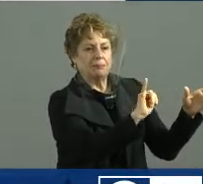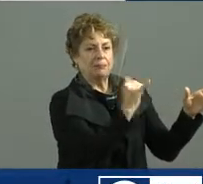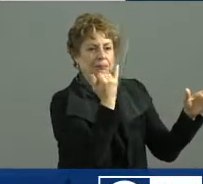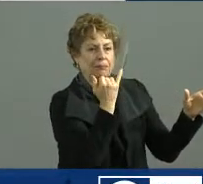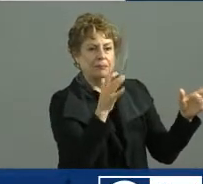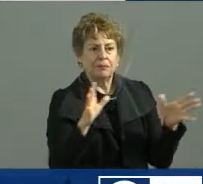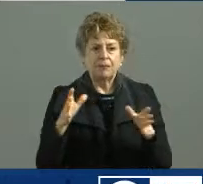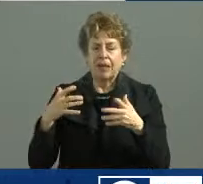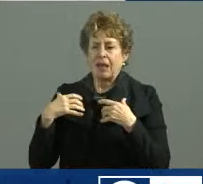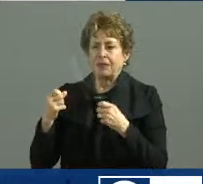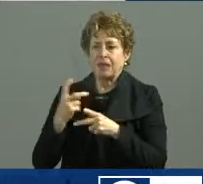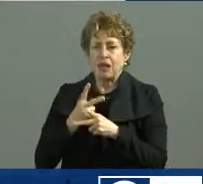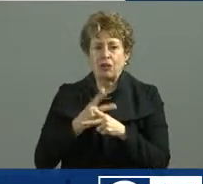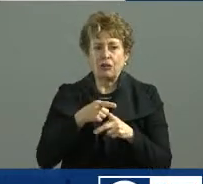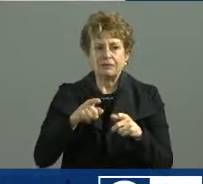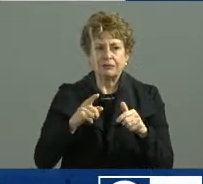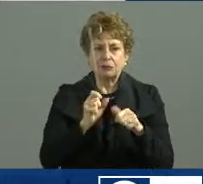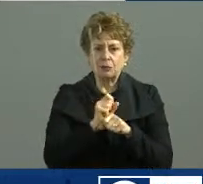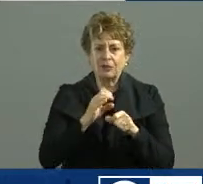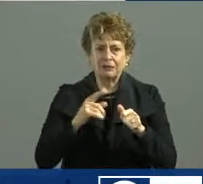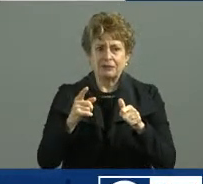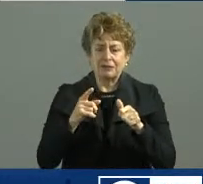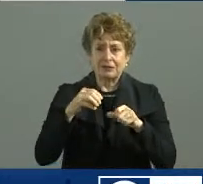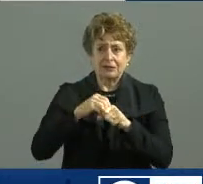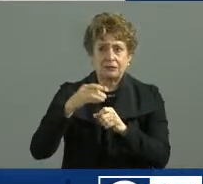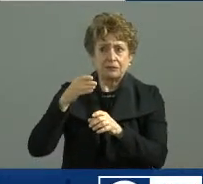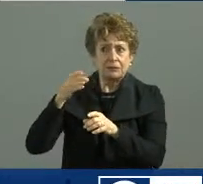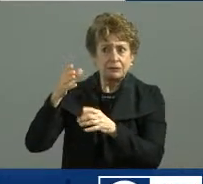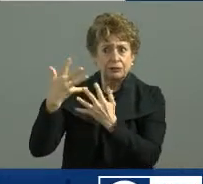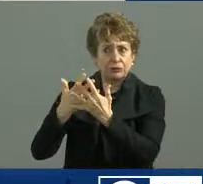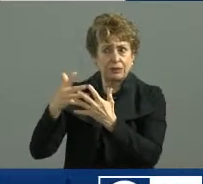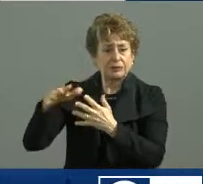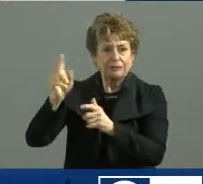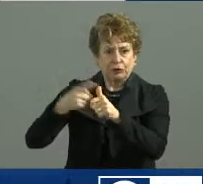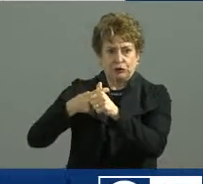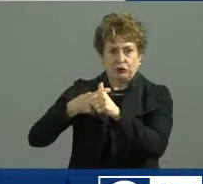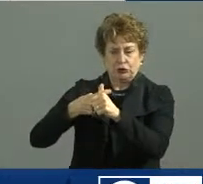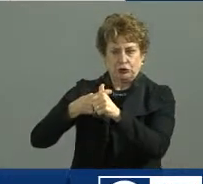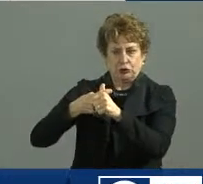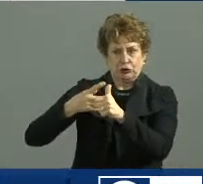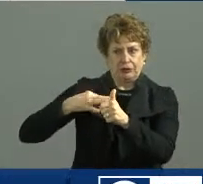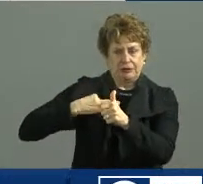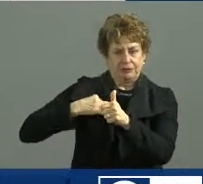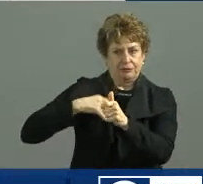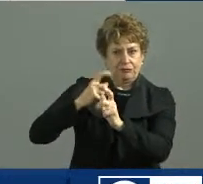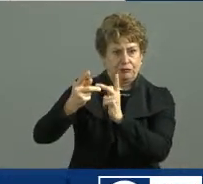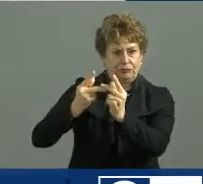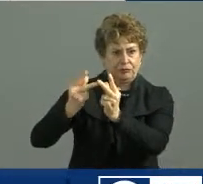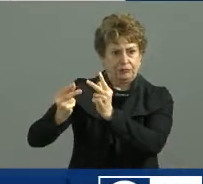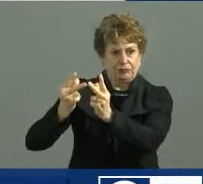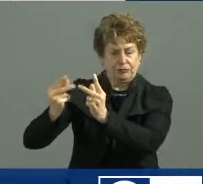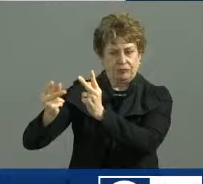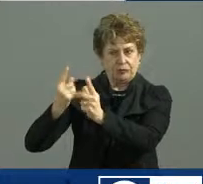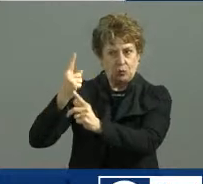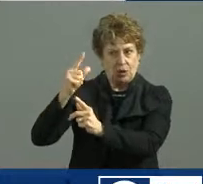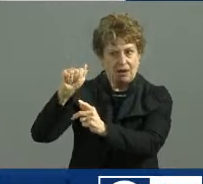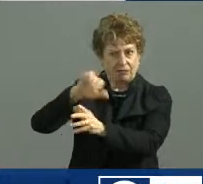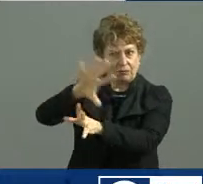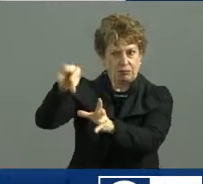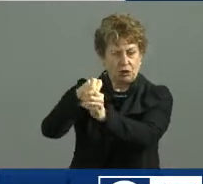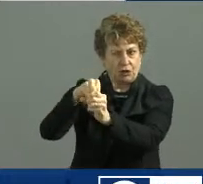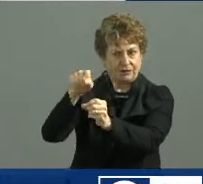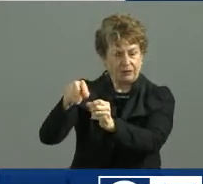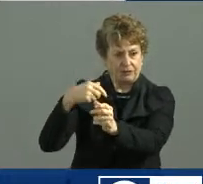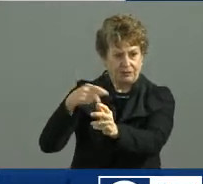in our jails and prisons are eligible to get vaccinated with the 1A phase. Some of them were able to just go into some of the